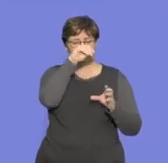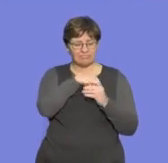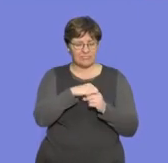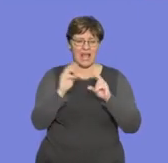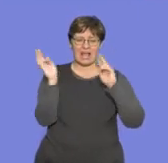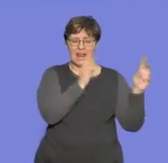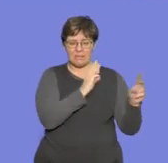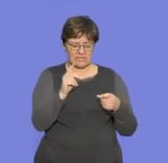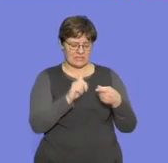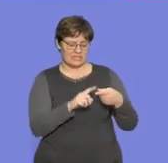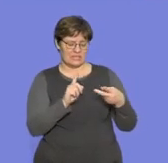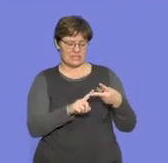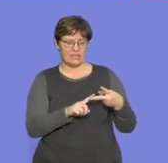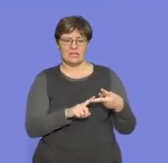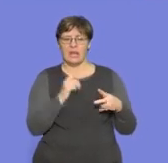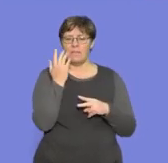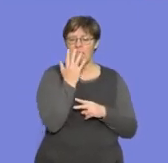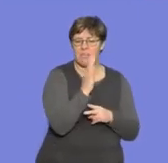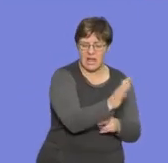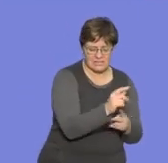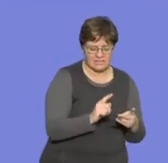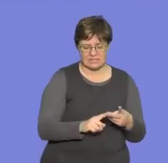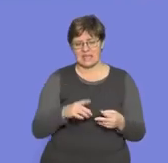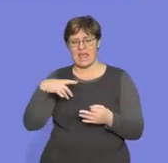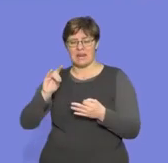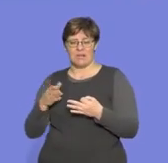climate, vegetation and the types of animals that inhabit but the that area. vegetation and the types